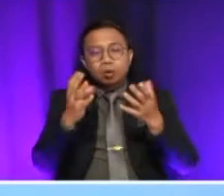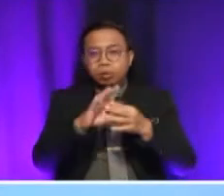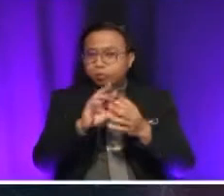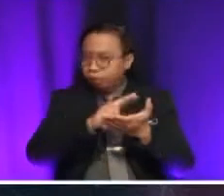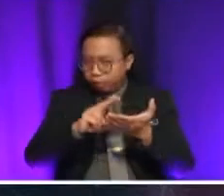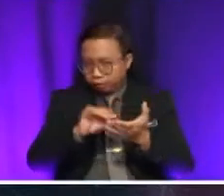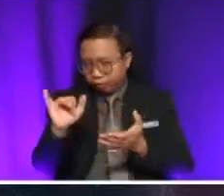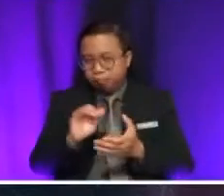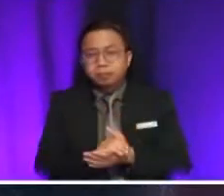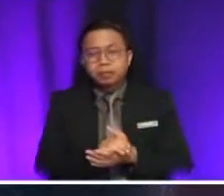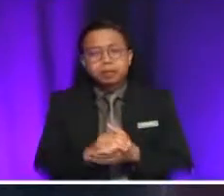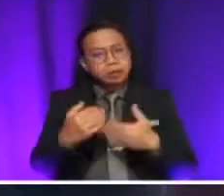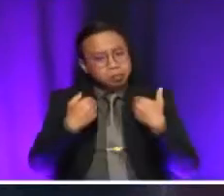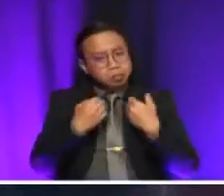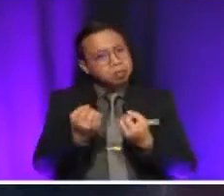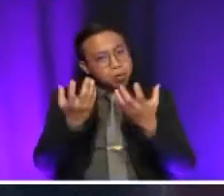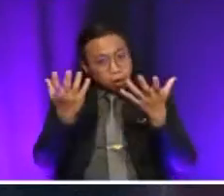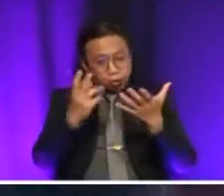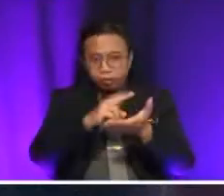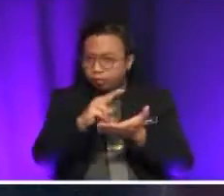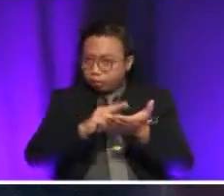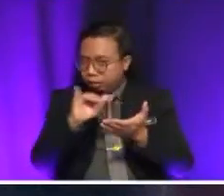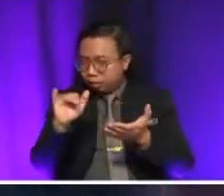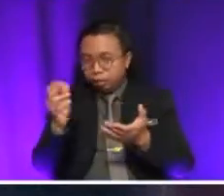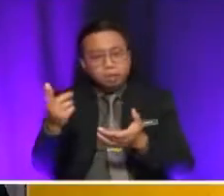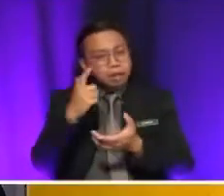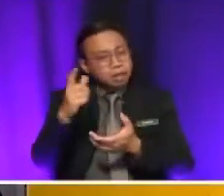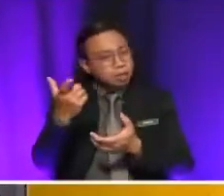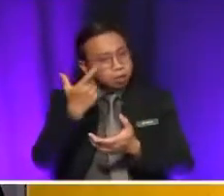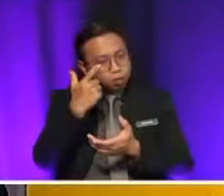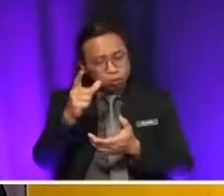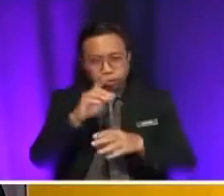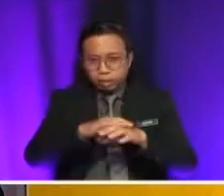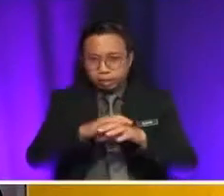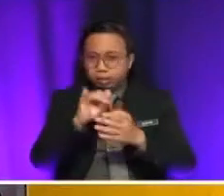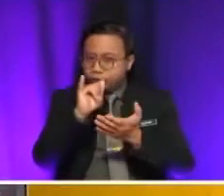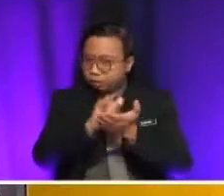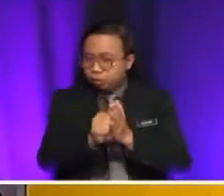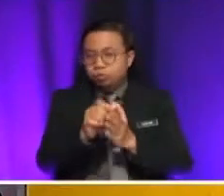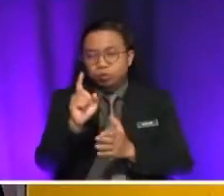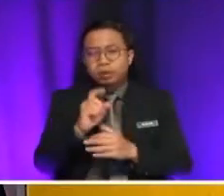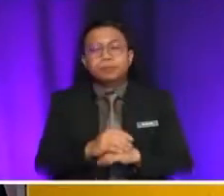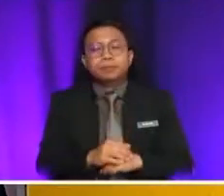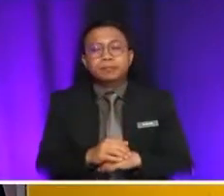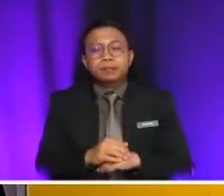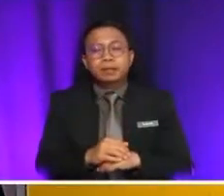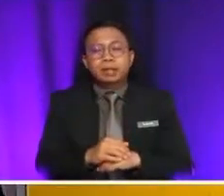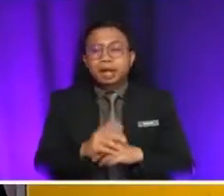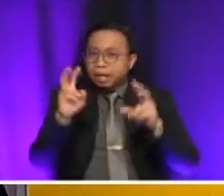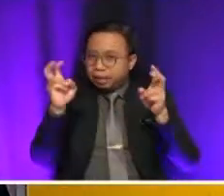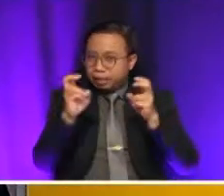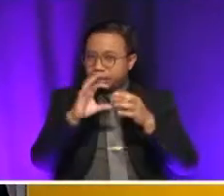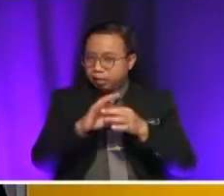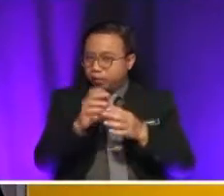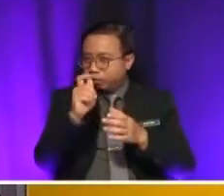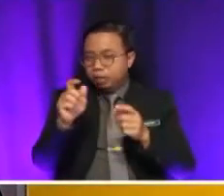Yes, Shafika, we have a lot of reading to do. But before that, let us look at this one. Okay, so this is the title of the